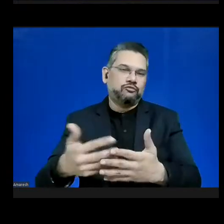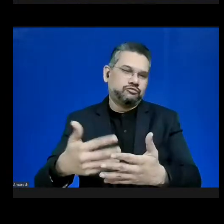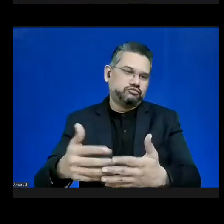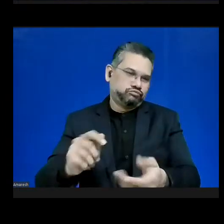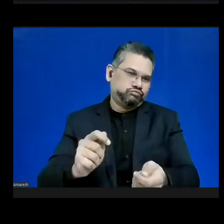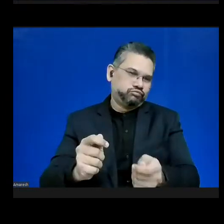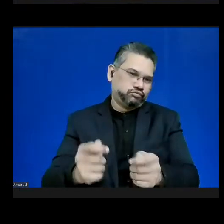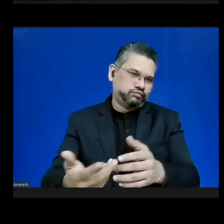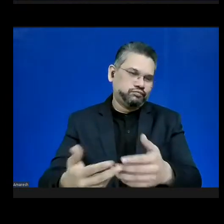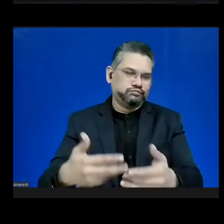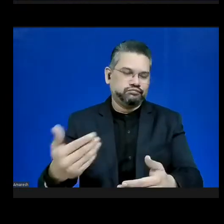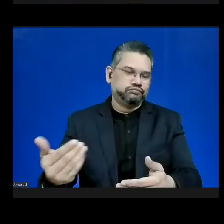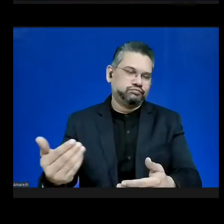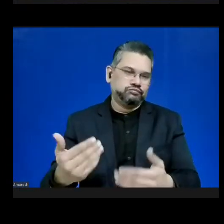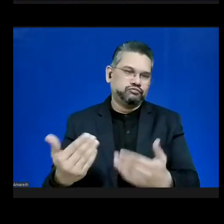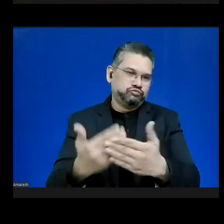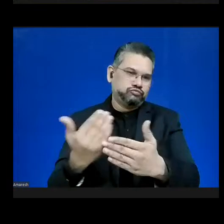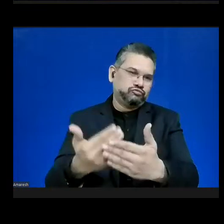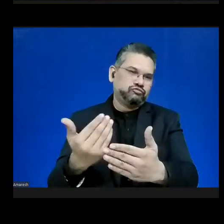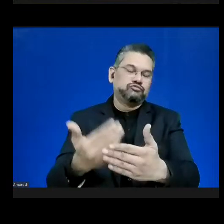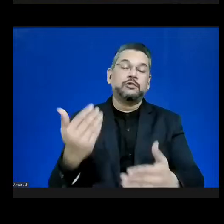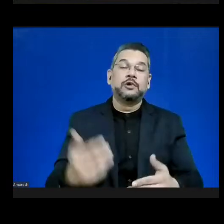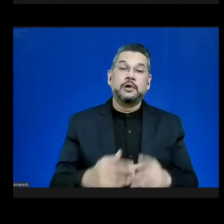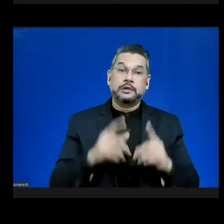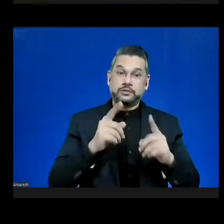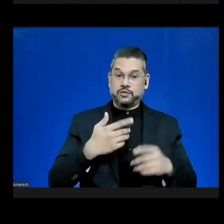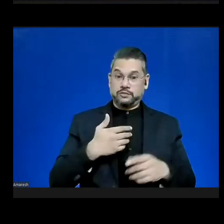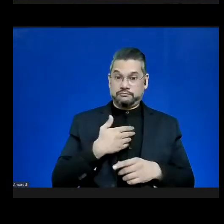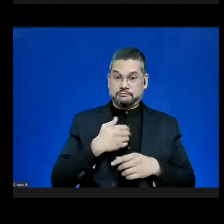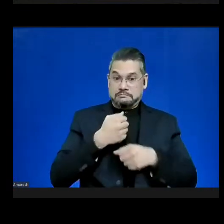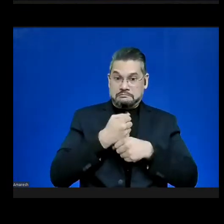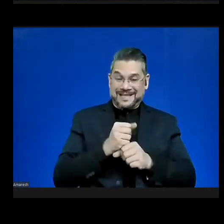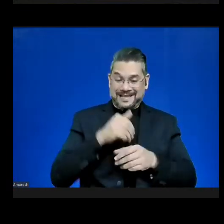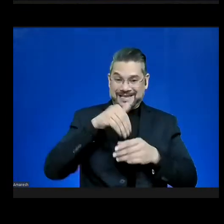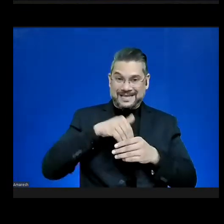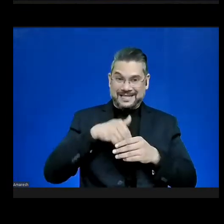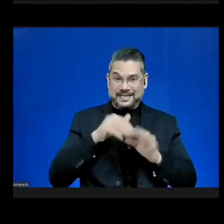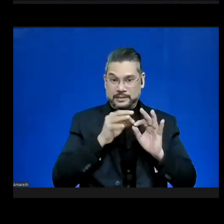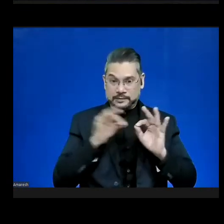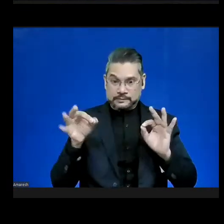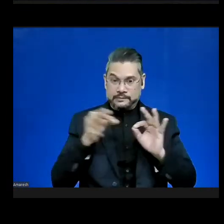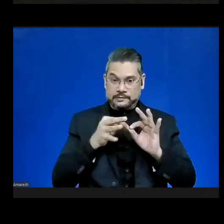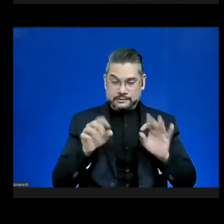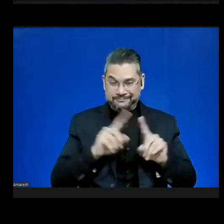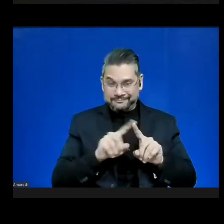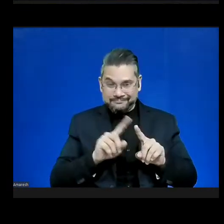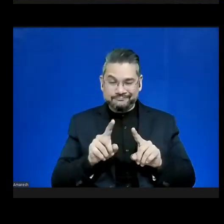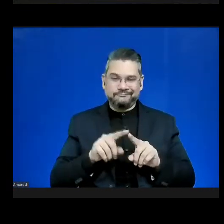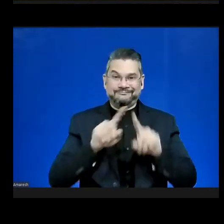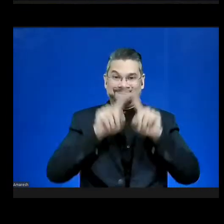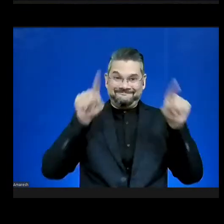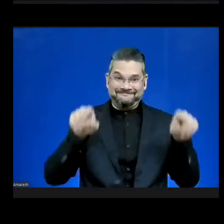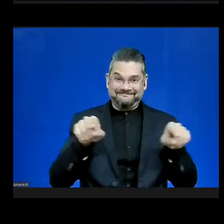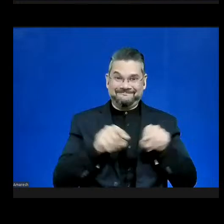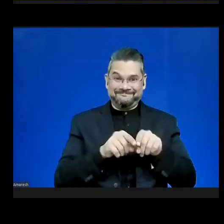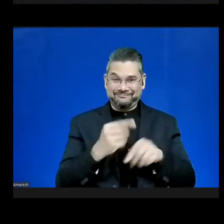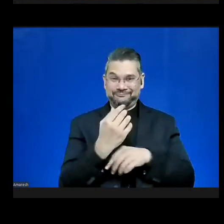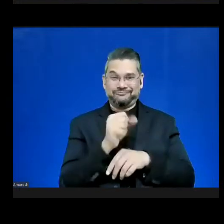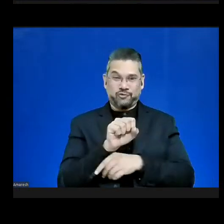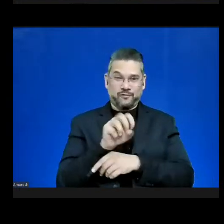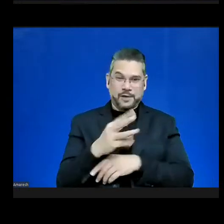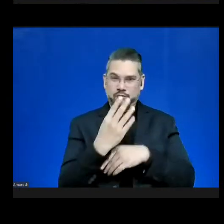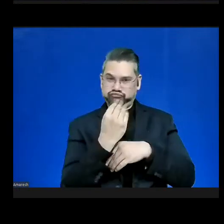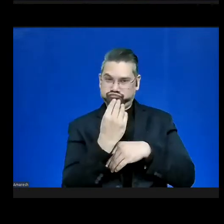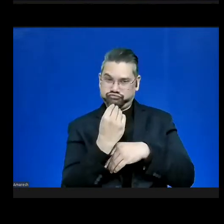our content that we write, the your screen reader should be able to identify and read